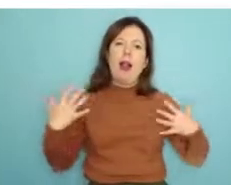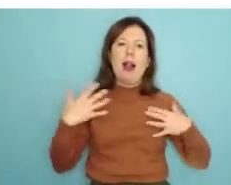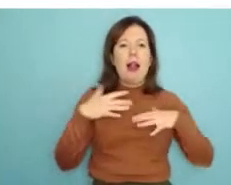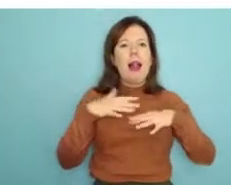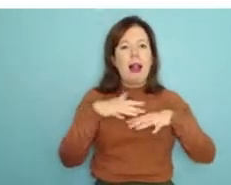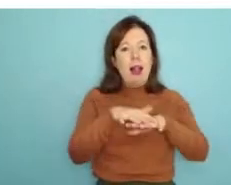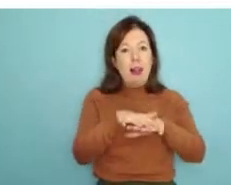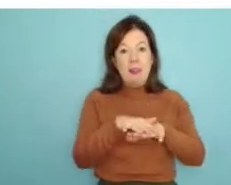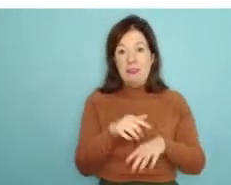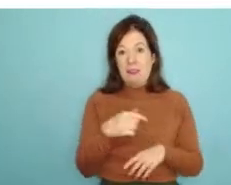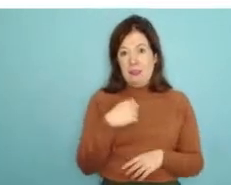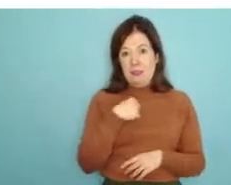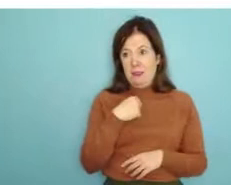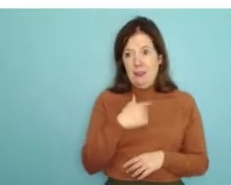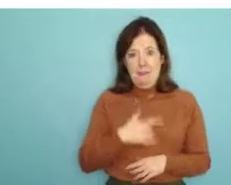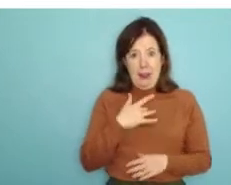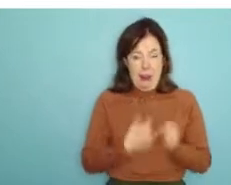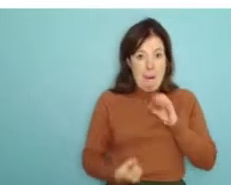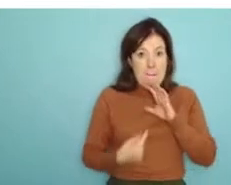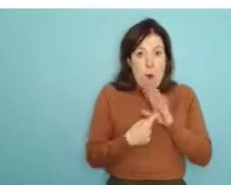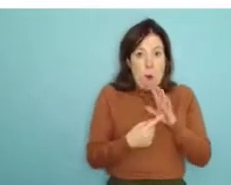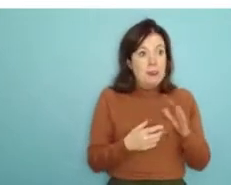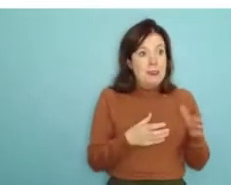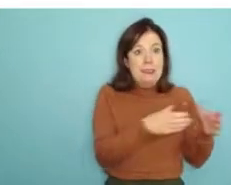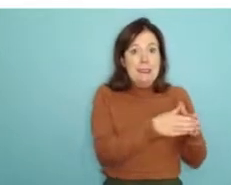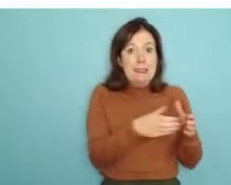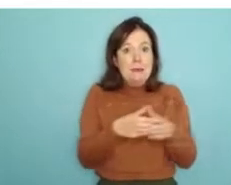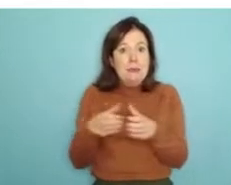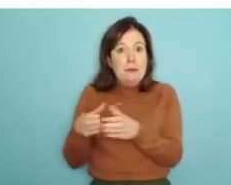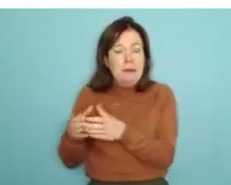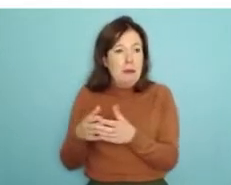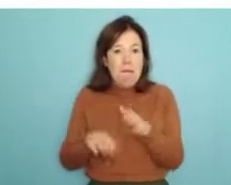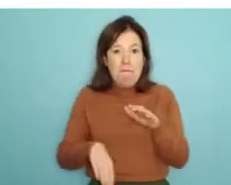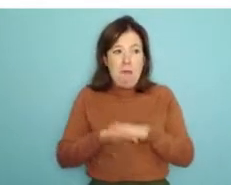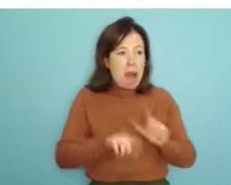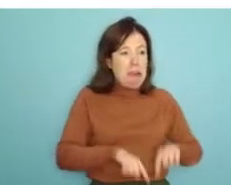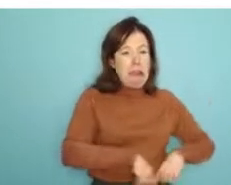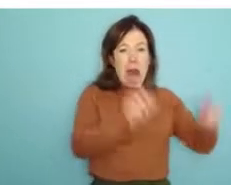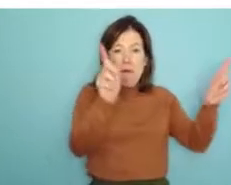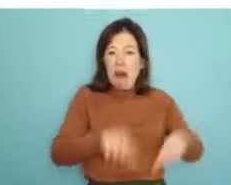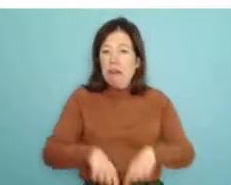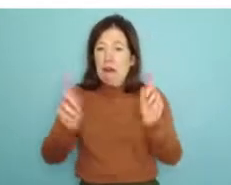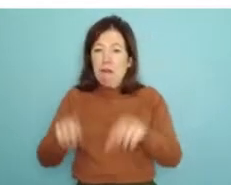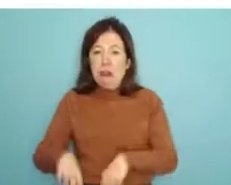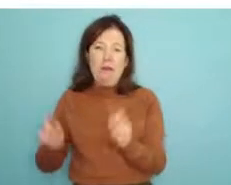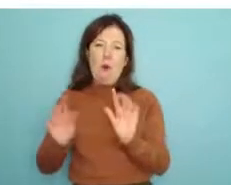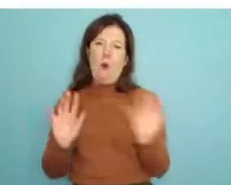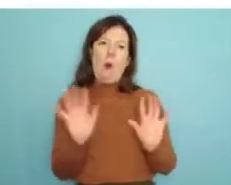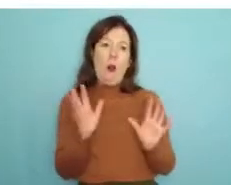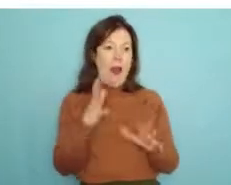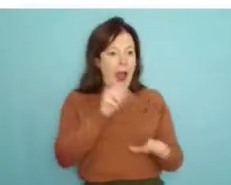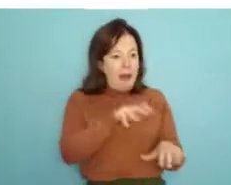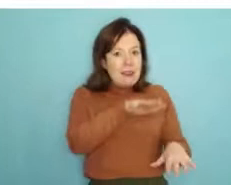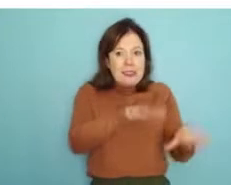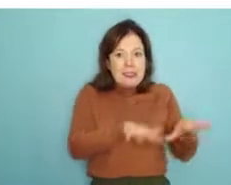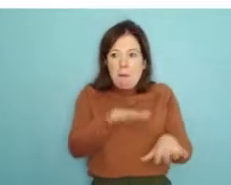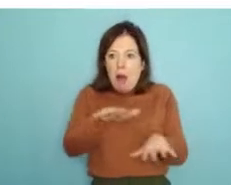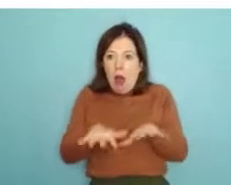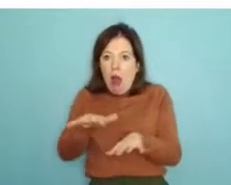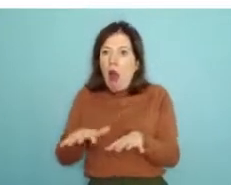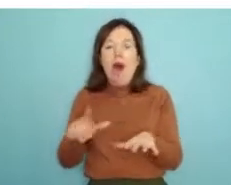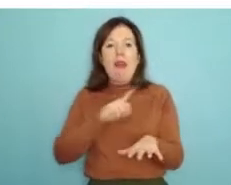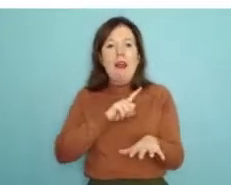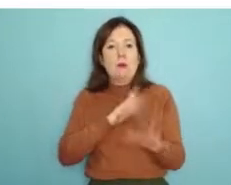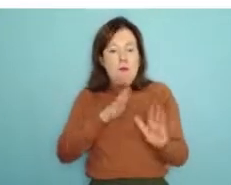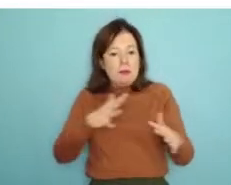strongly believe we have more commonalities than we have differences. And this point about being so well placed to